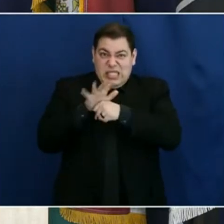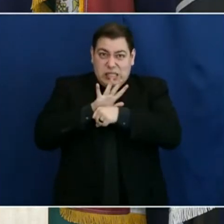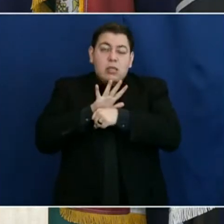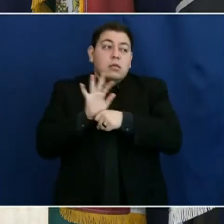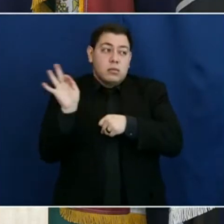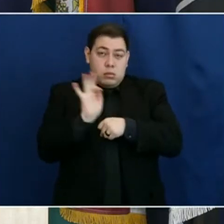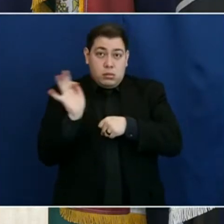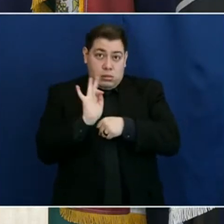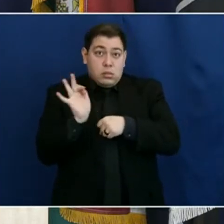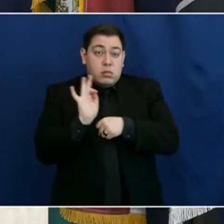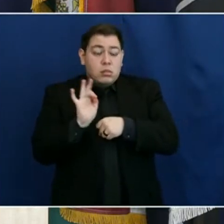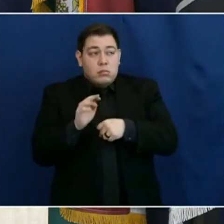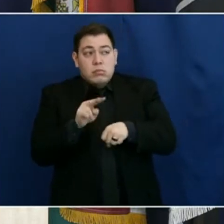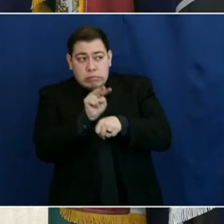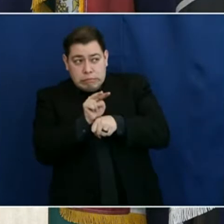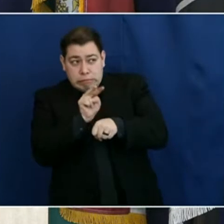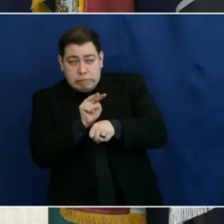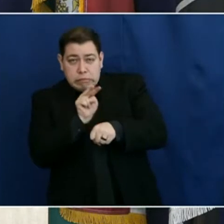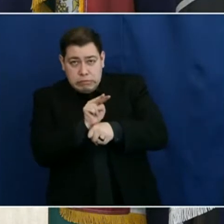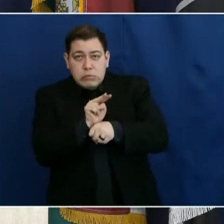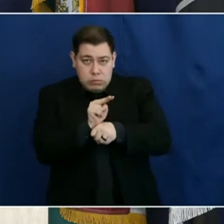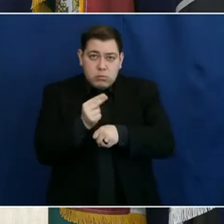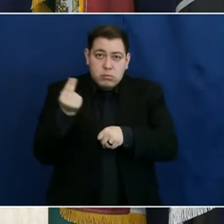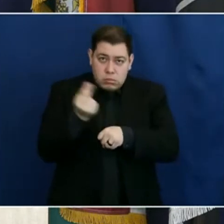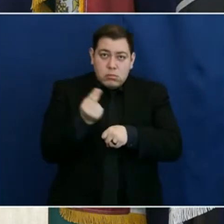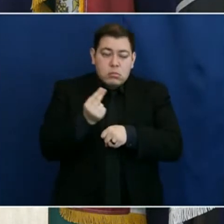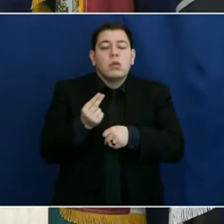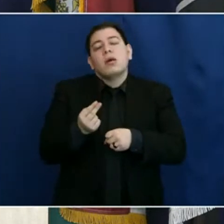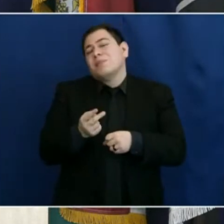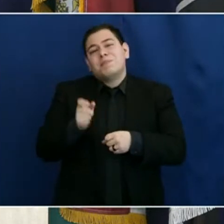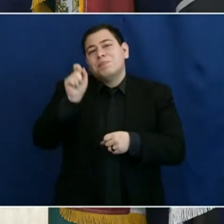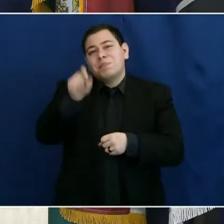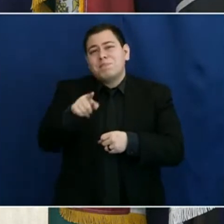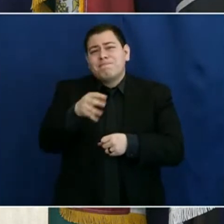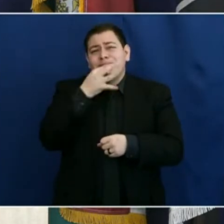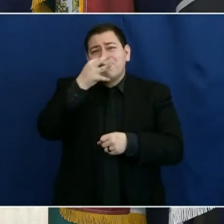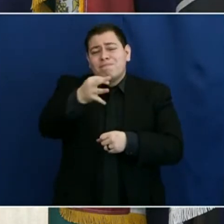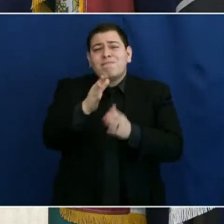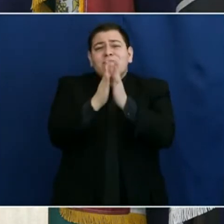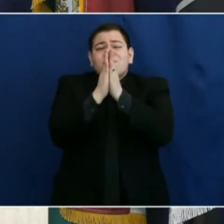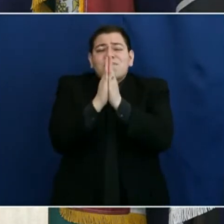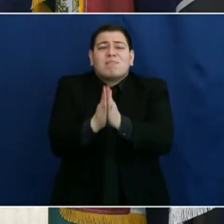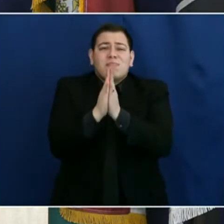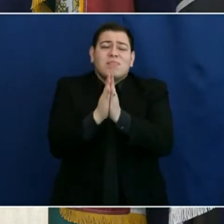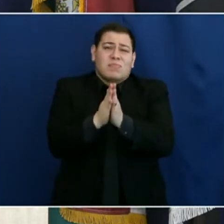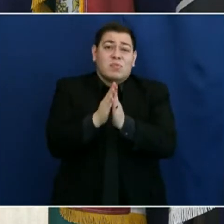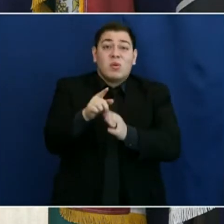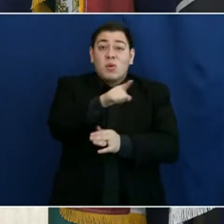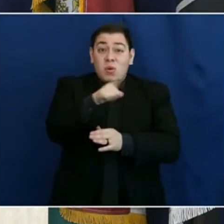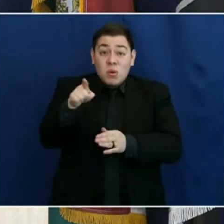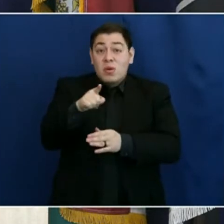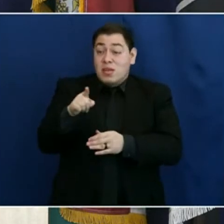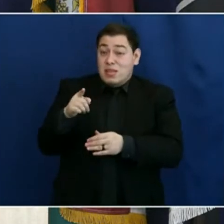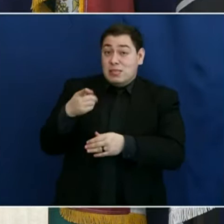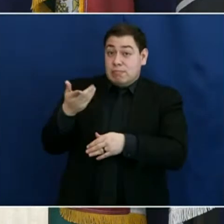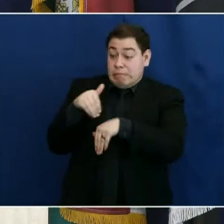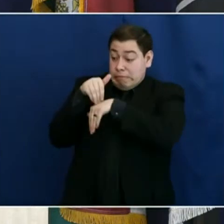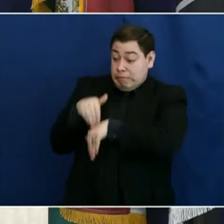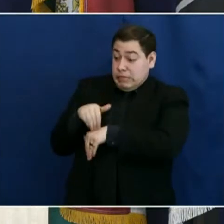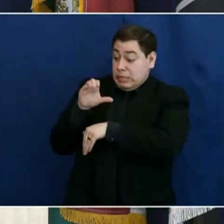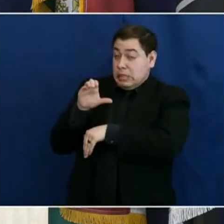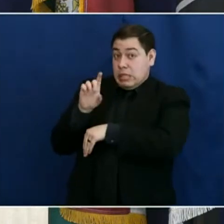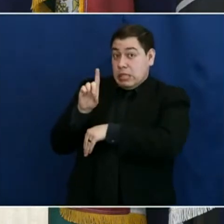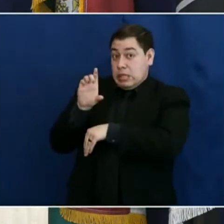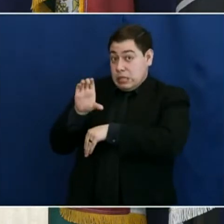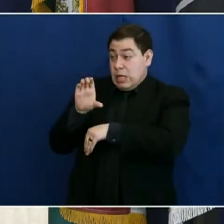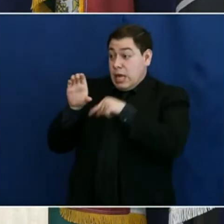a las personas es que por favor sigan todas las recomendaciones de la CDC y de